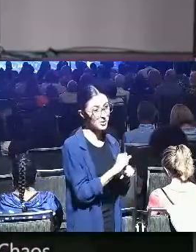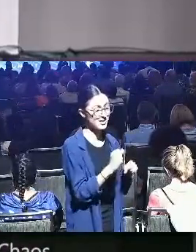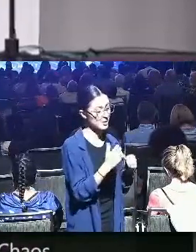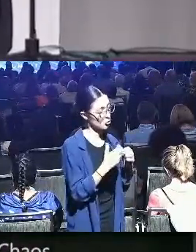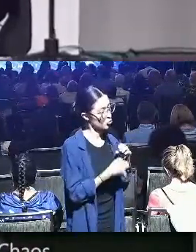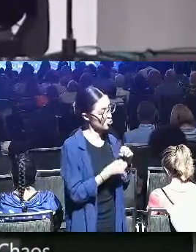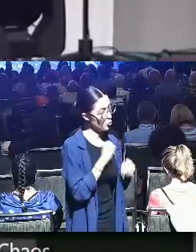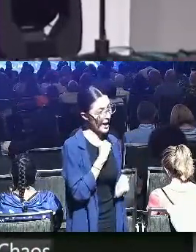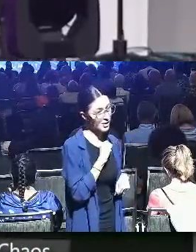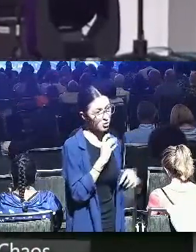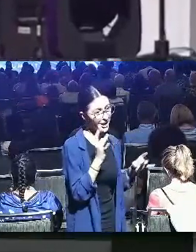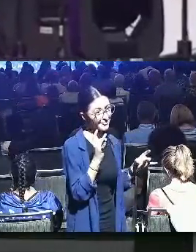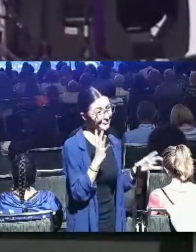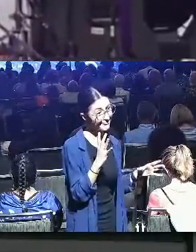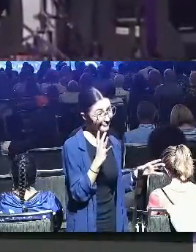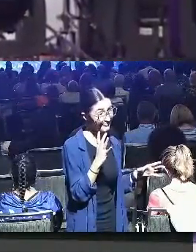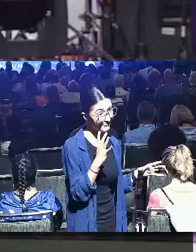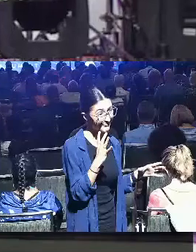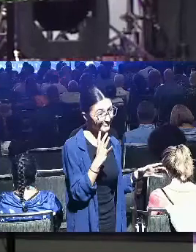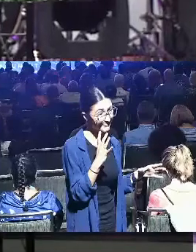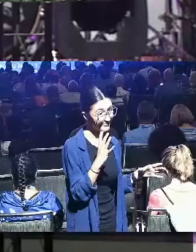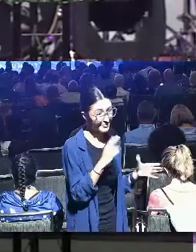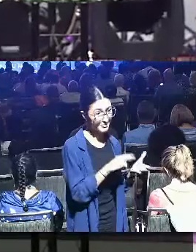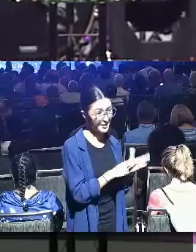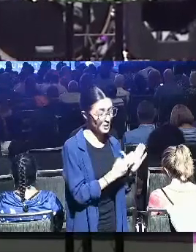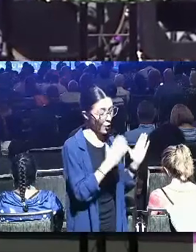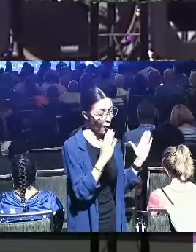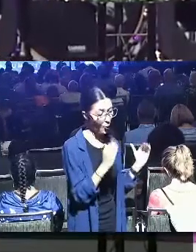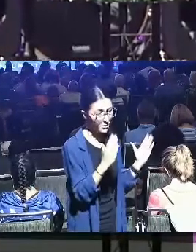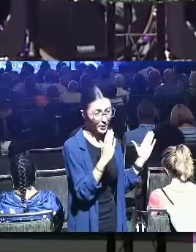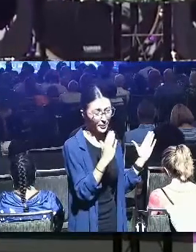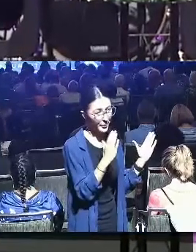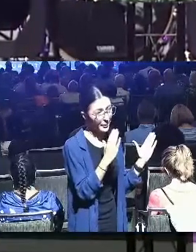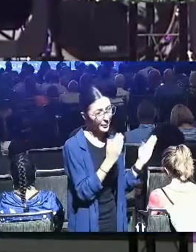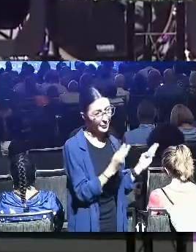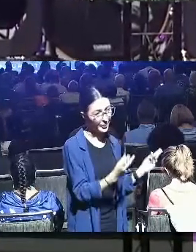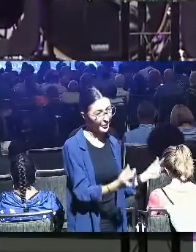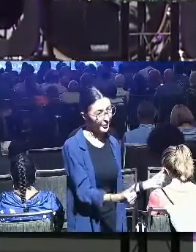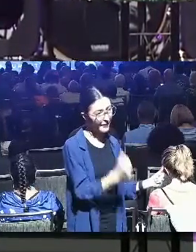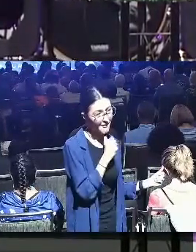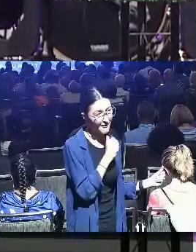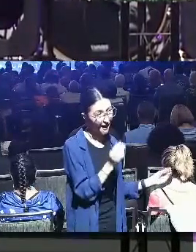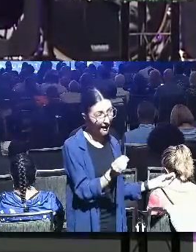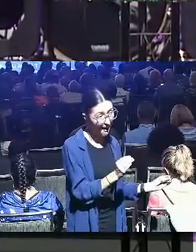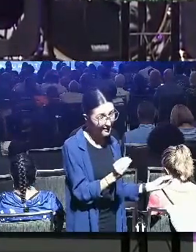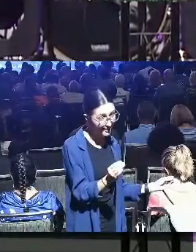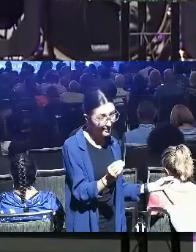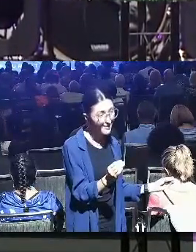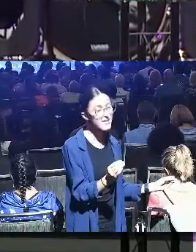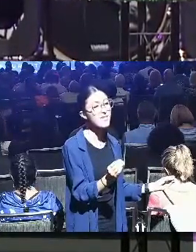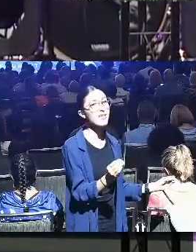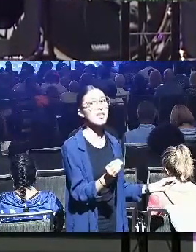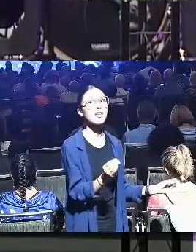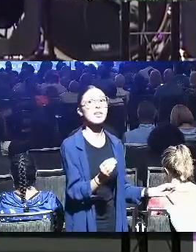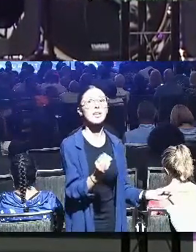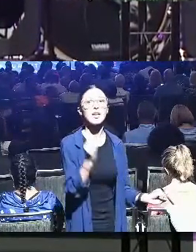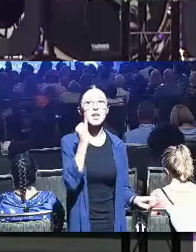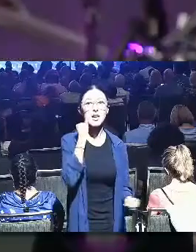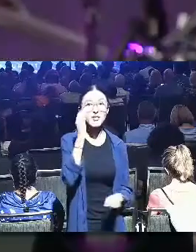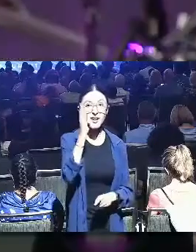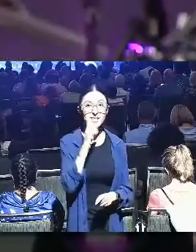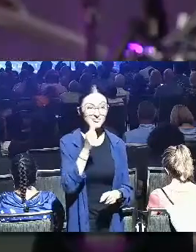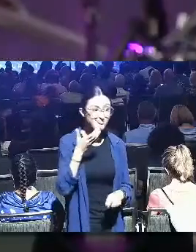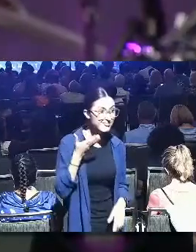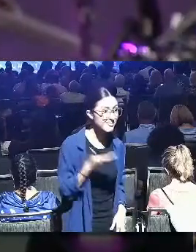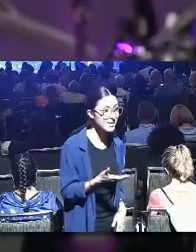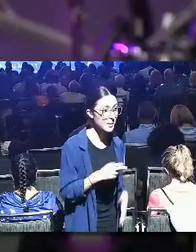In the absence of the presence of God, chaos is just suffering through a bitter moment in your life.